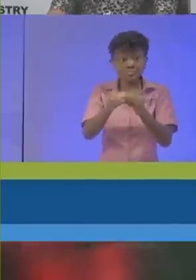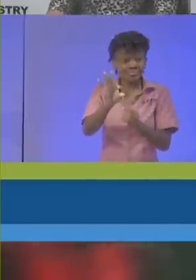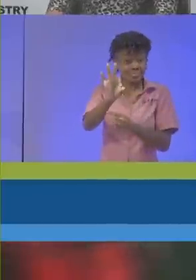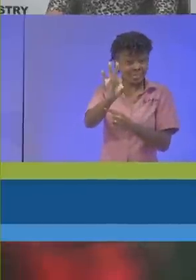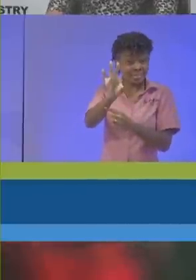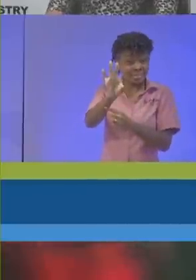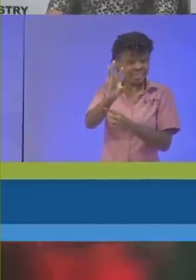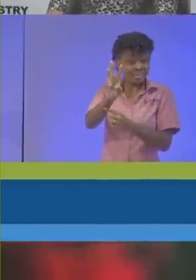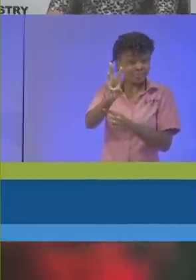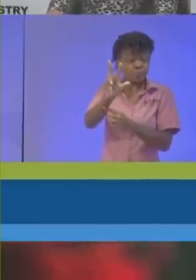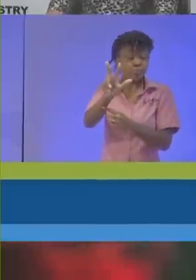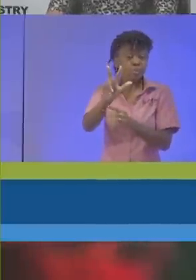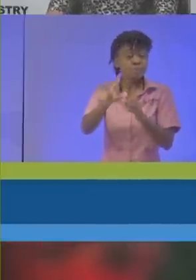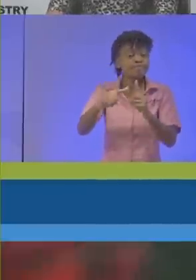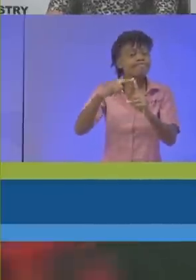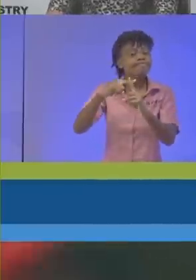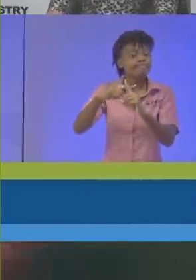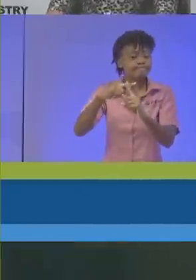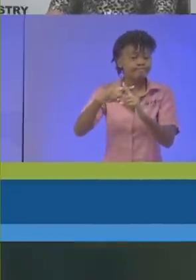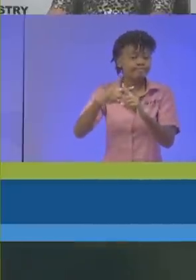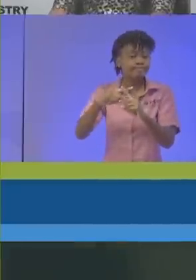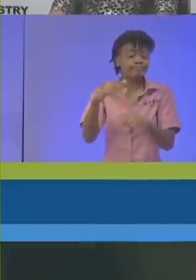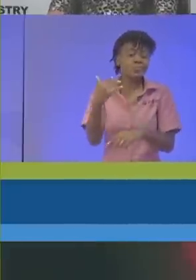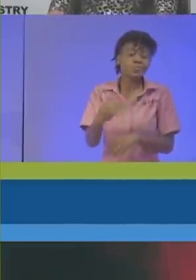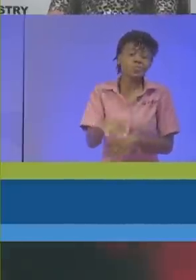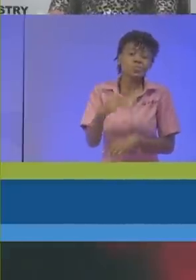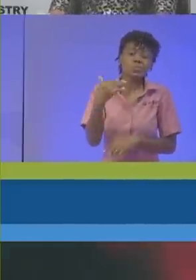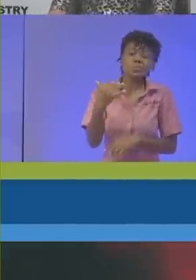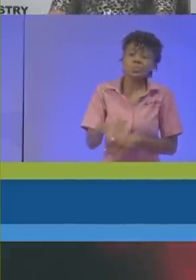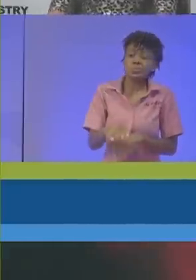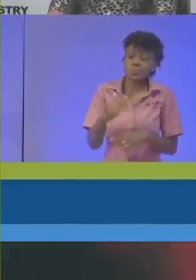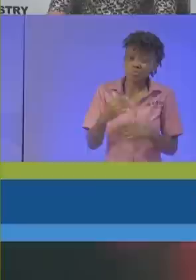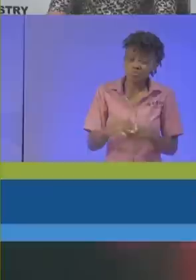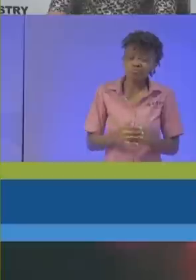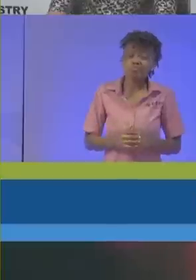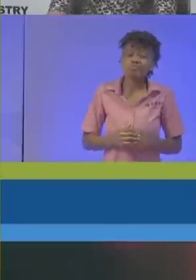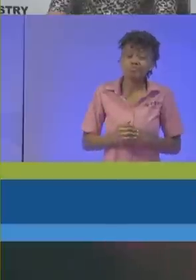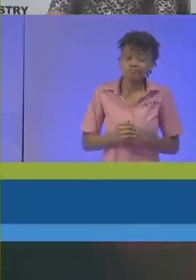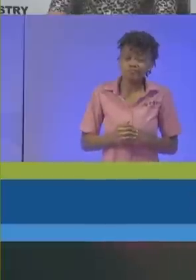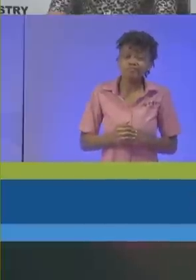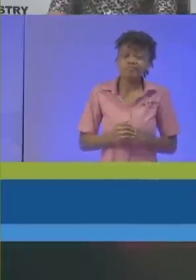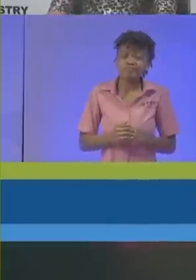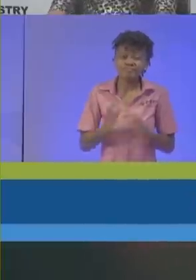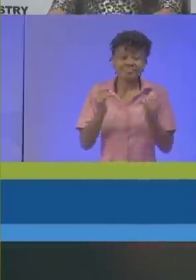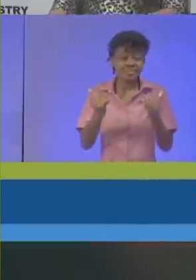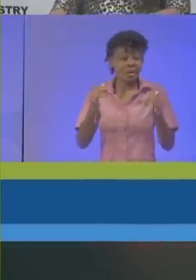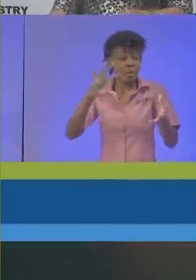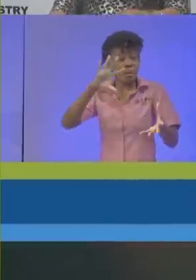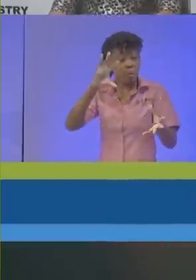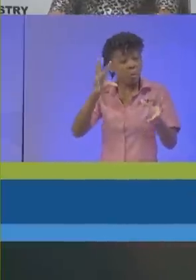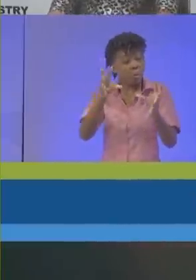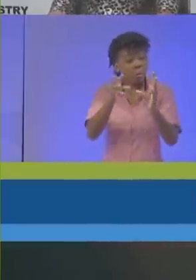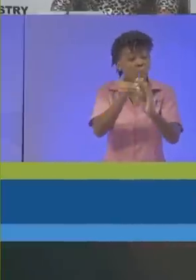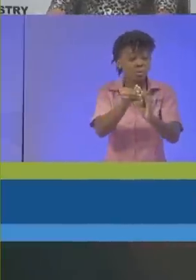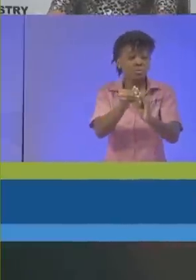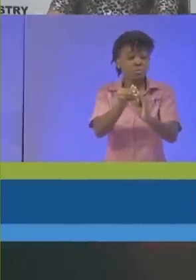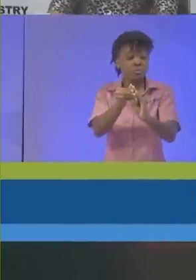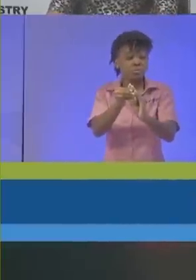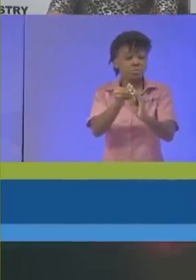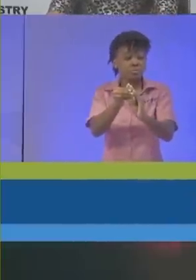963 cases of COVID-19 confirmed. This takes the total number of active cases